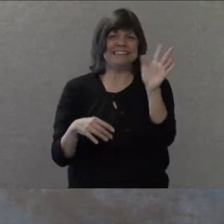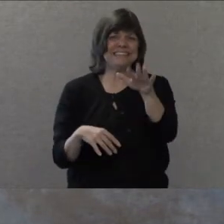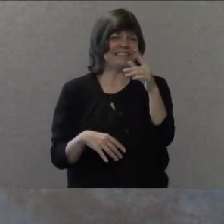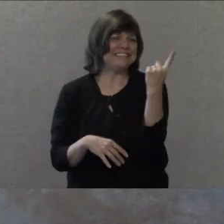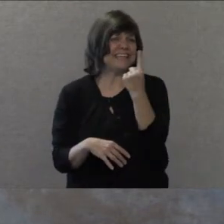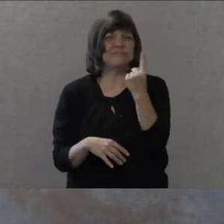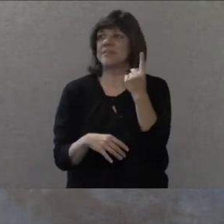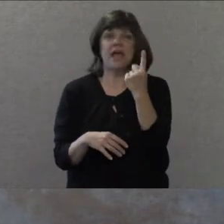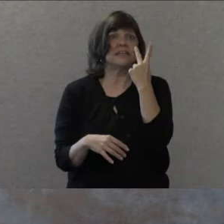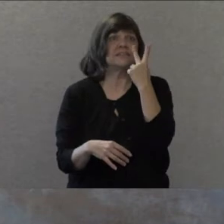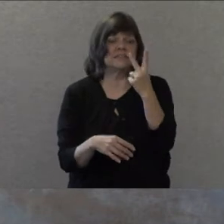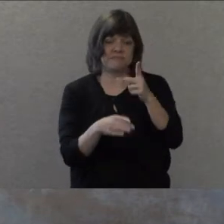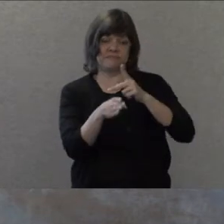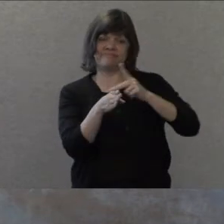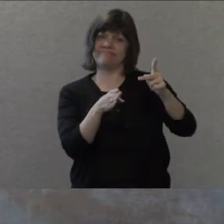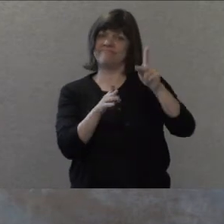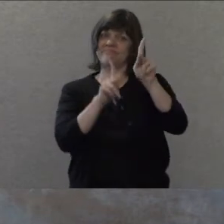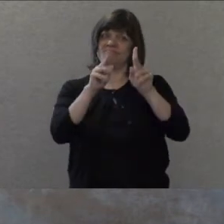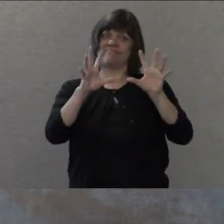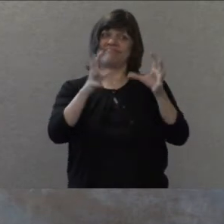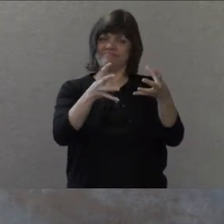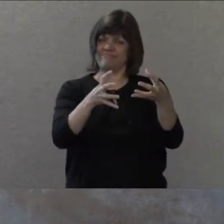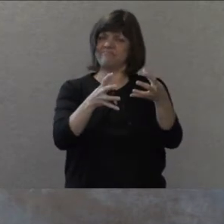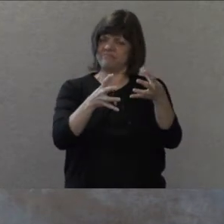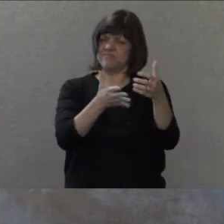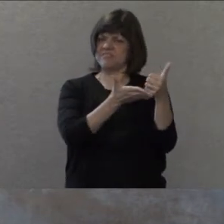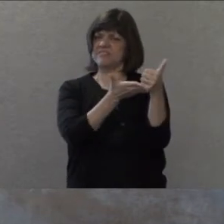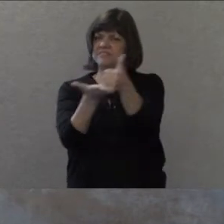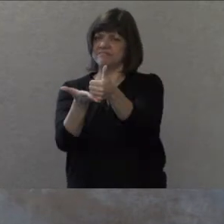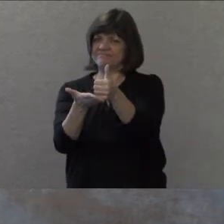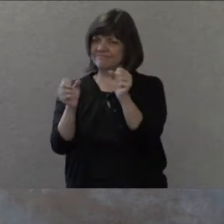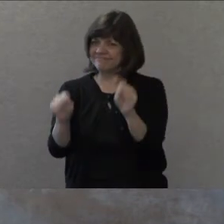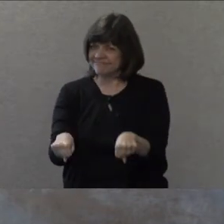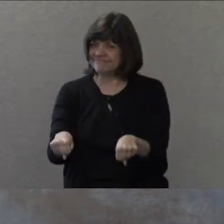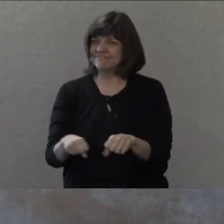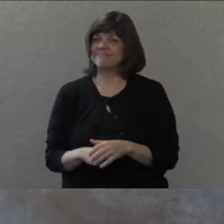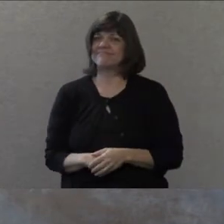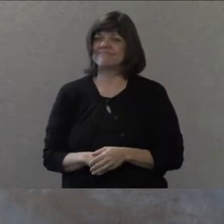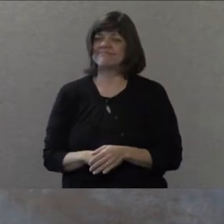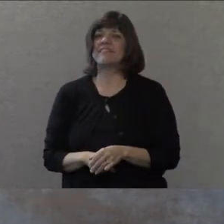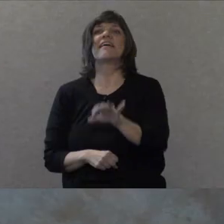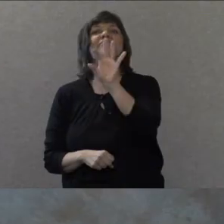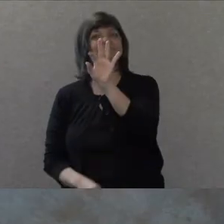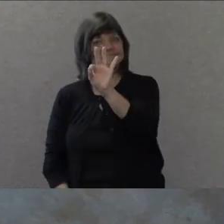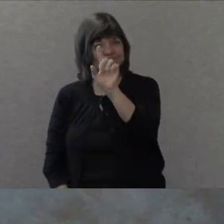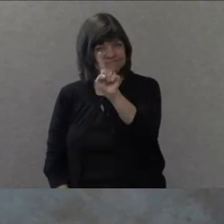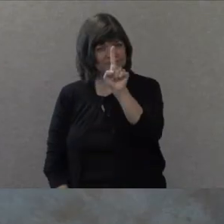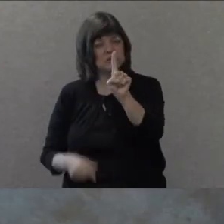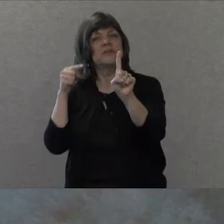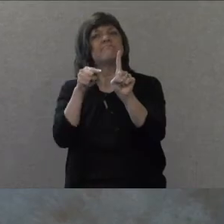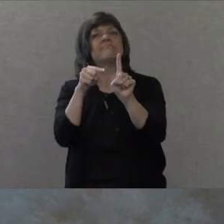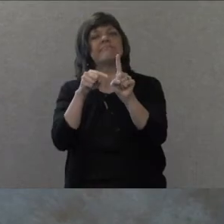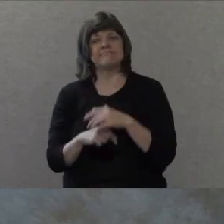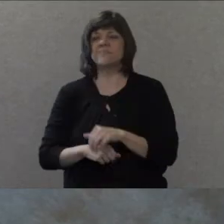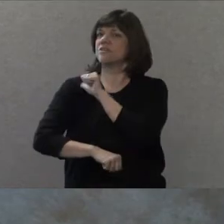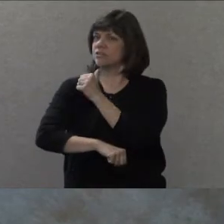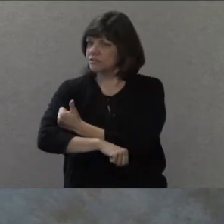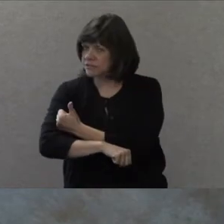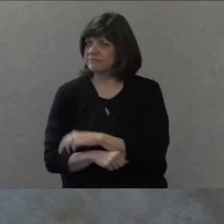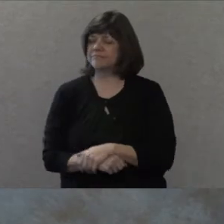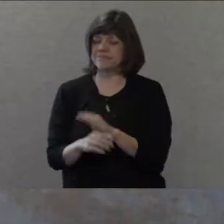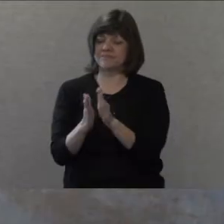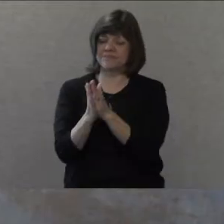an ambulance service, something where there's professionals to help guide you. 911,